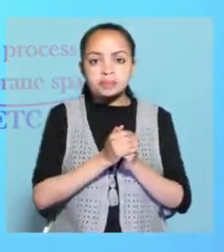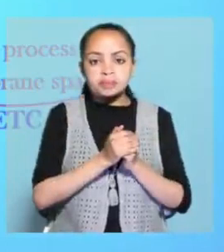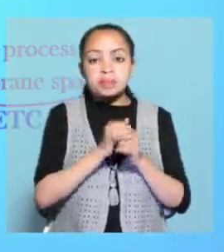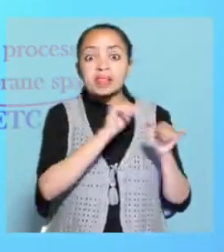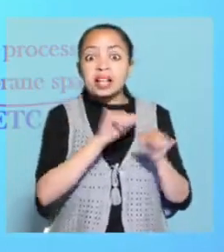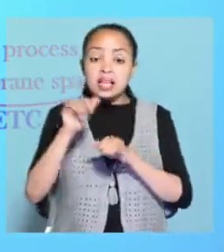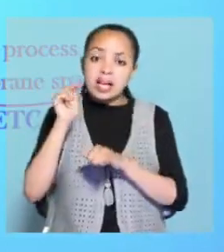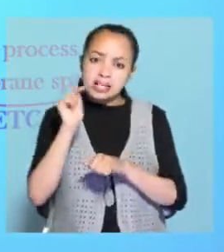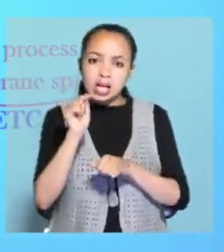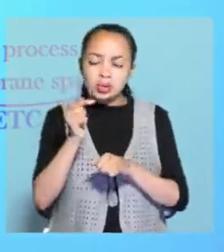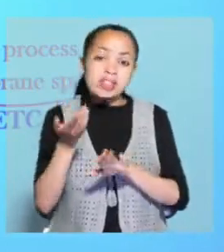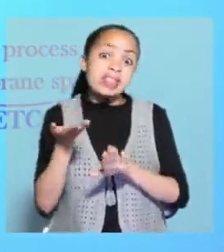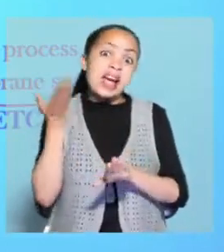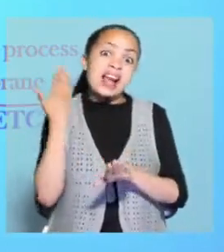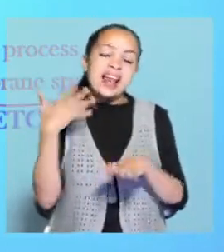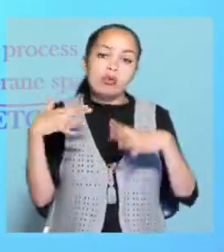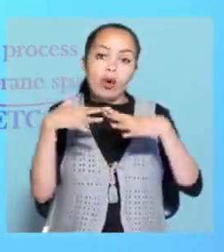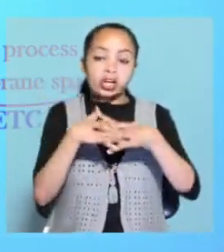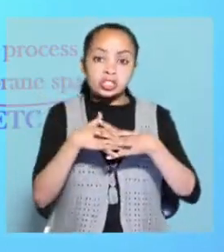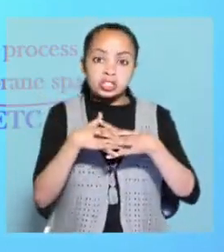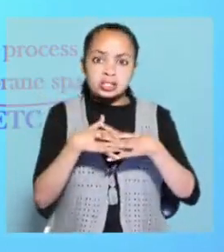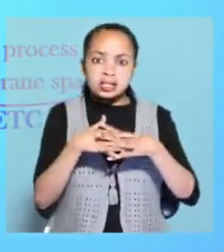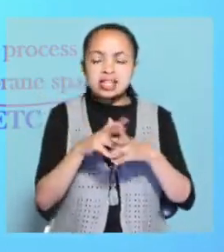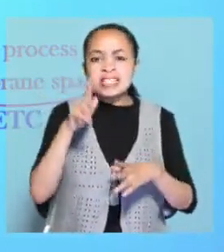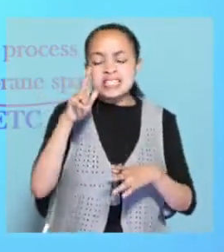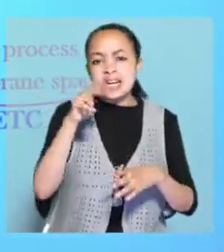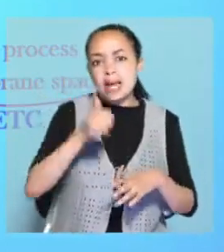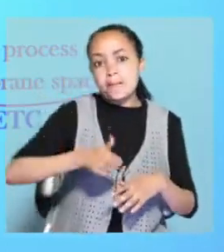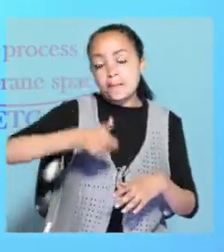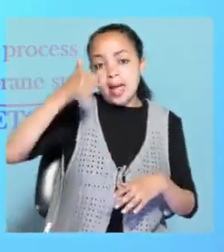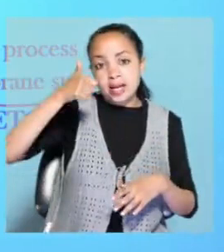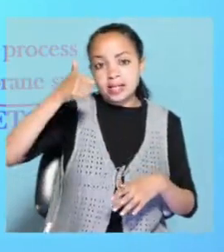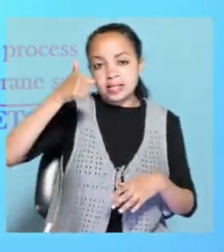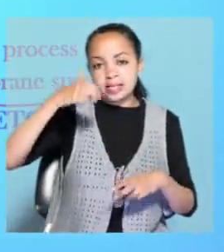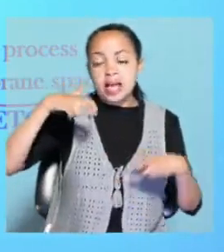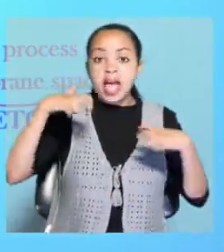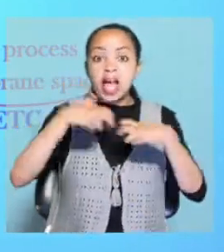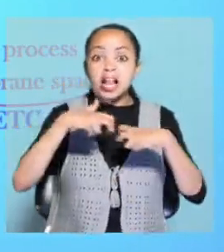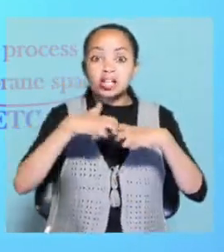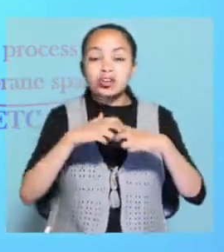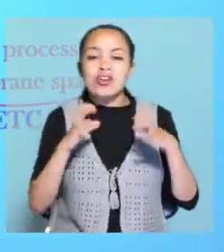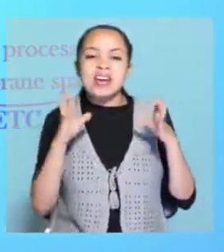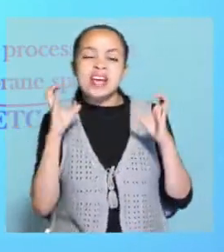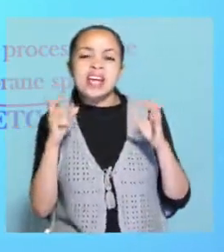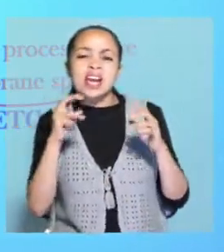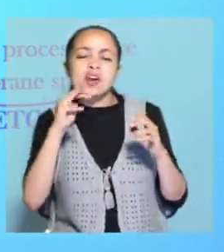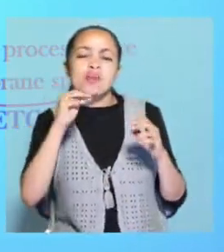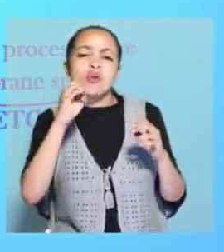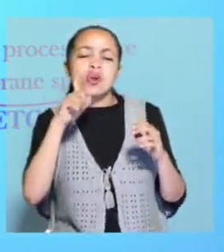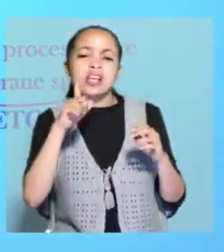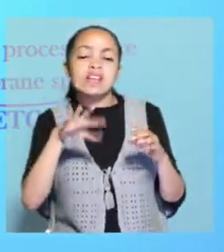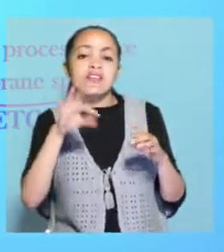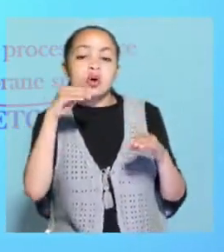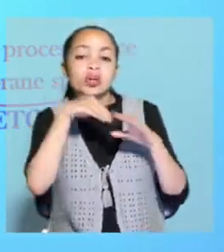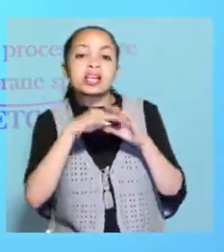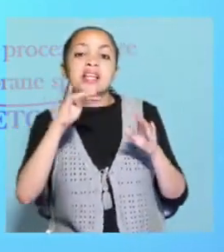Like that of the earlier reaction, there are 3 main electron carrier molecules that is found in